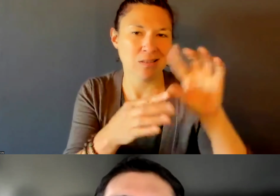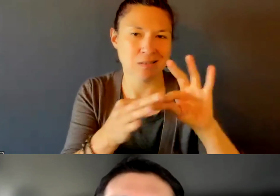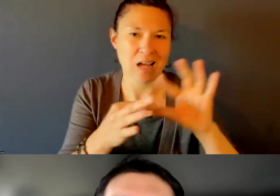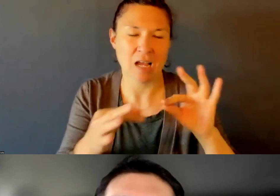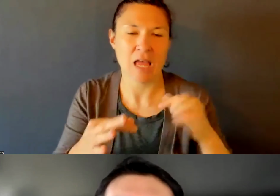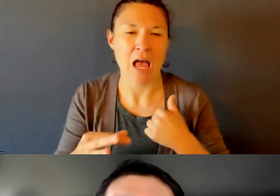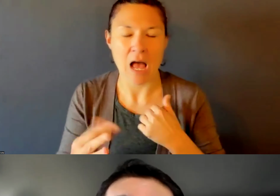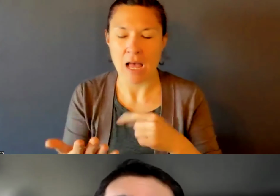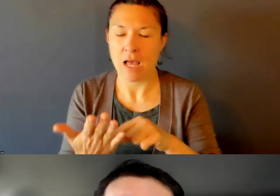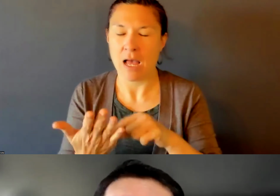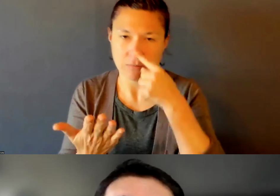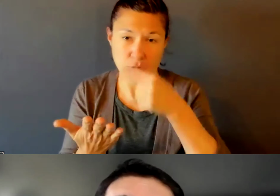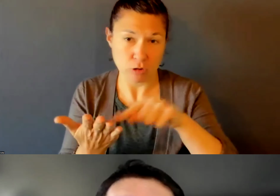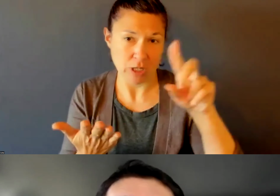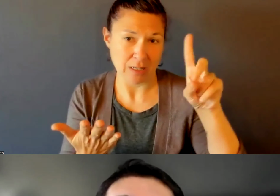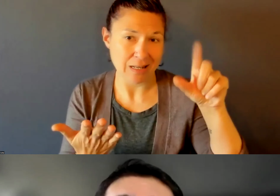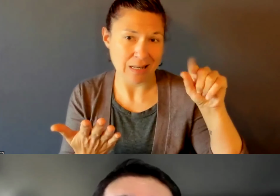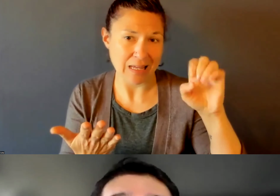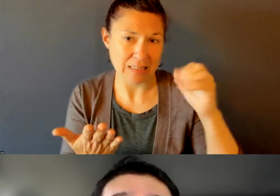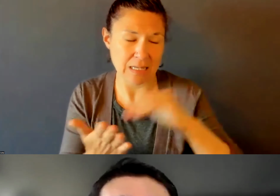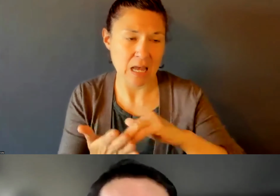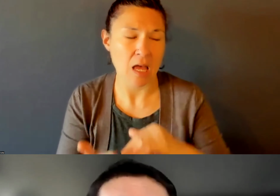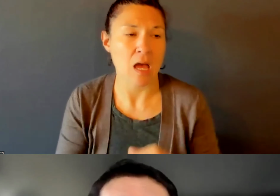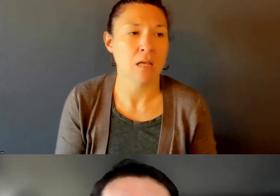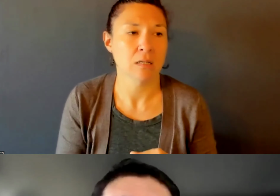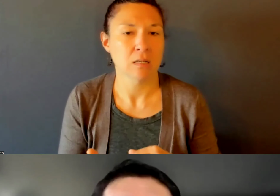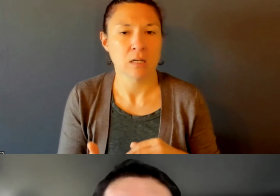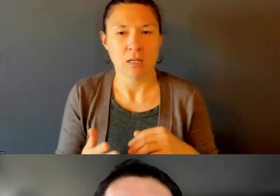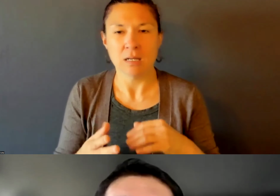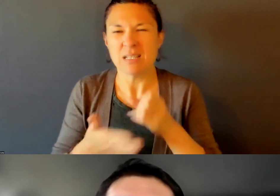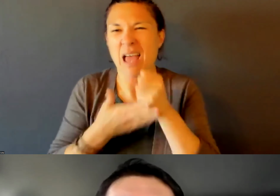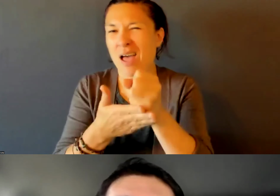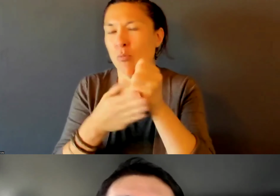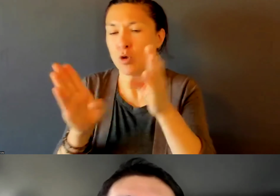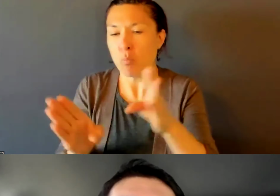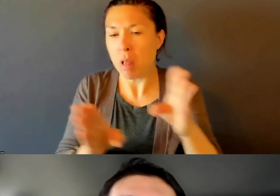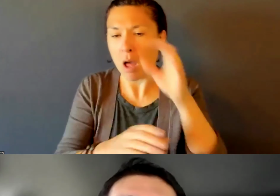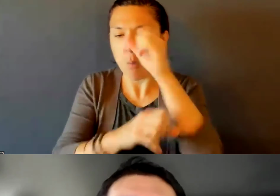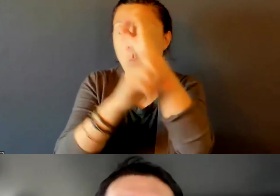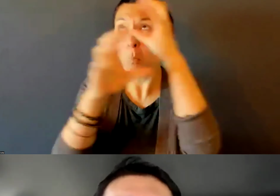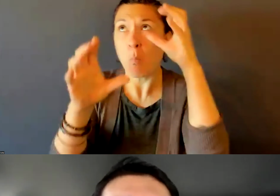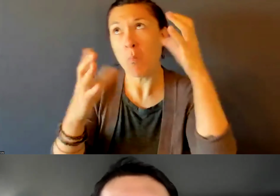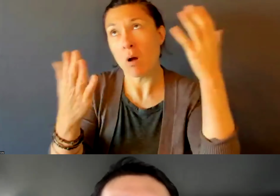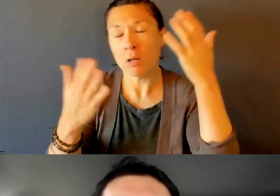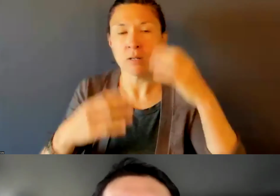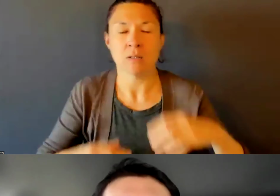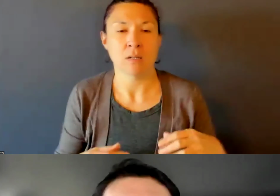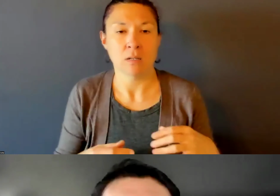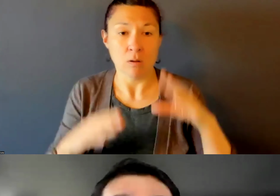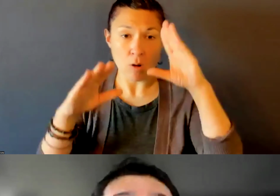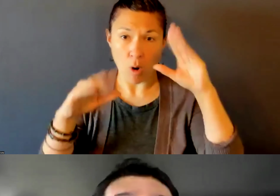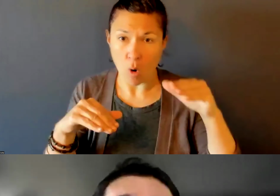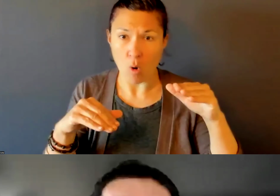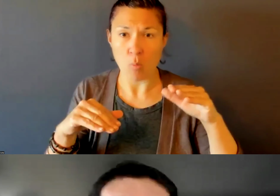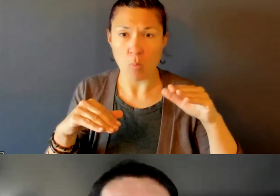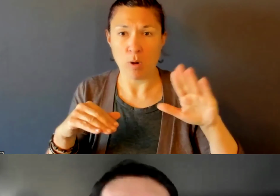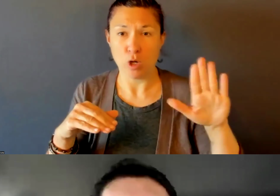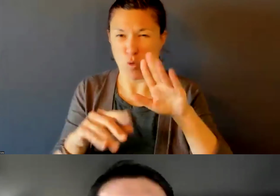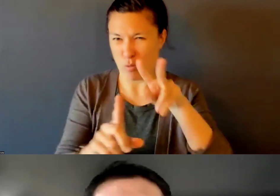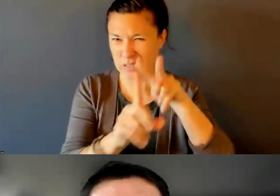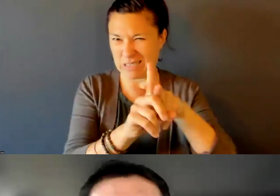you so that you can get a sense of when to plan for this to be happening. We're hoping to be sending out your